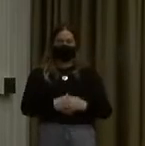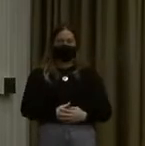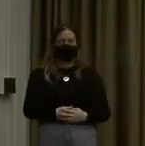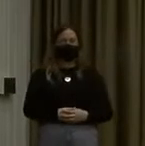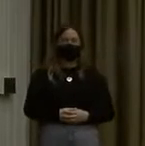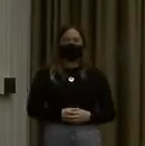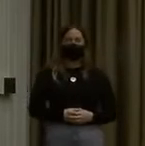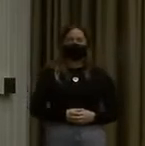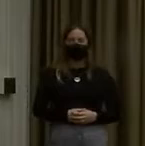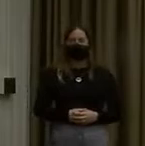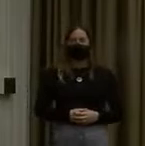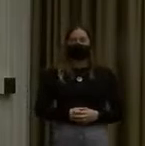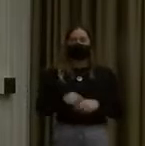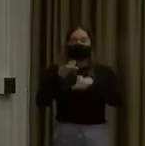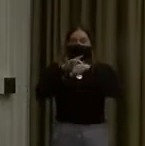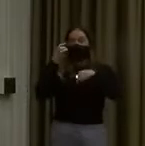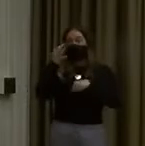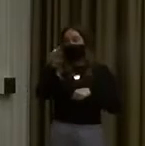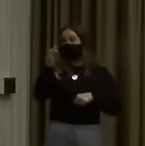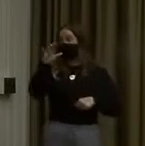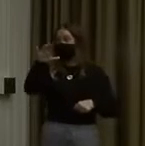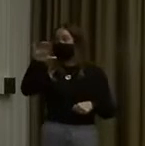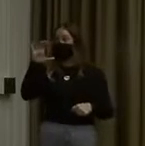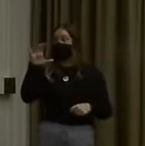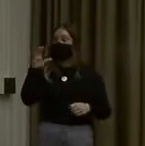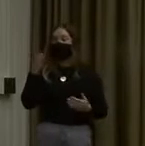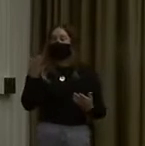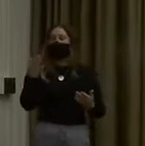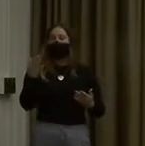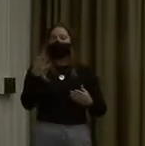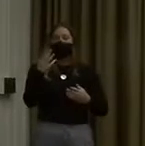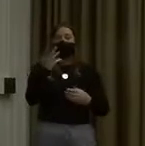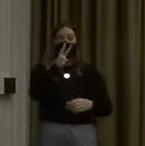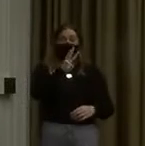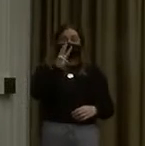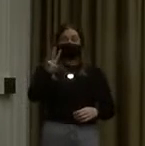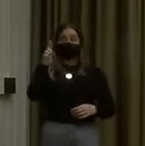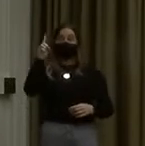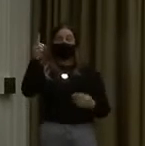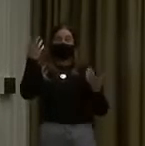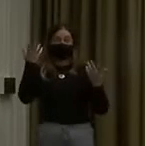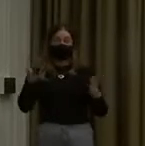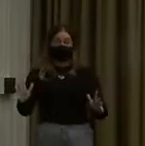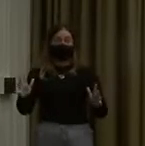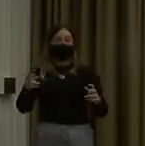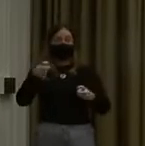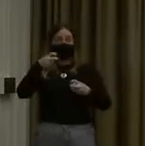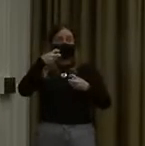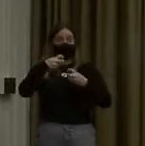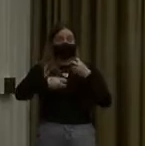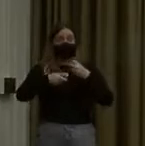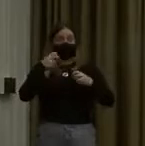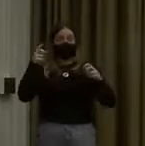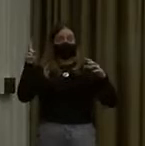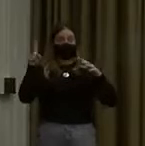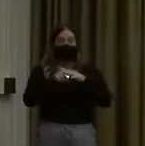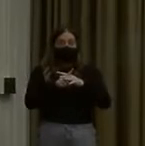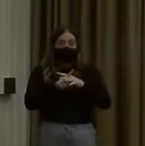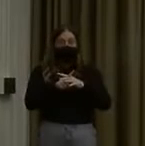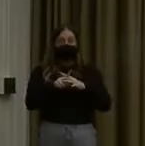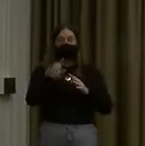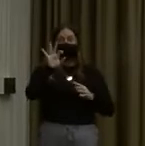So in the early 1900s, you know, after going through World War I, we had a crisis in this country